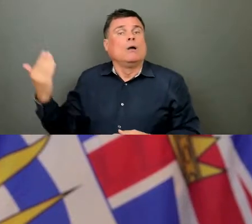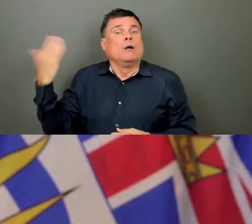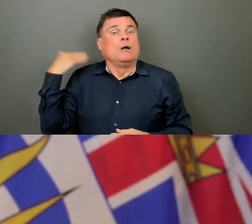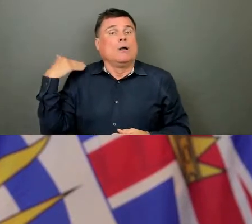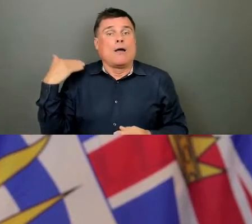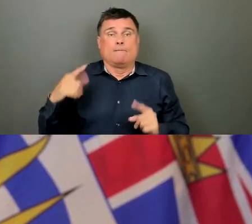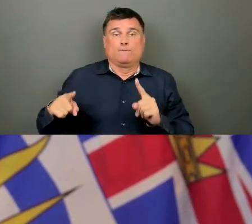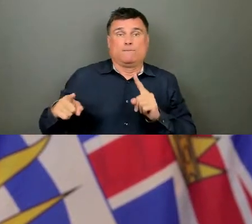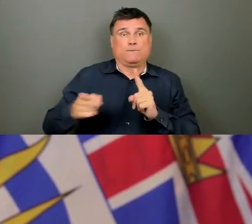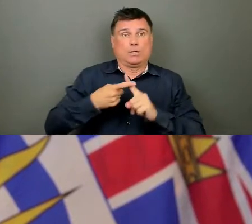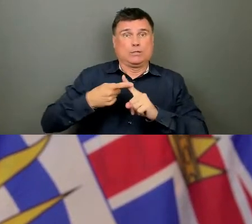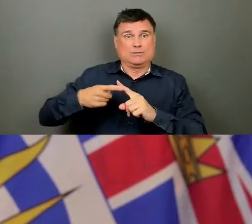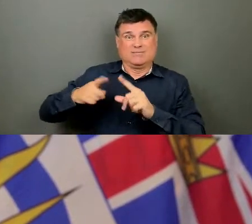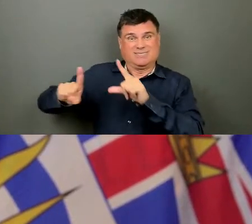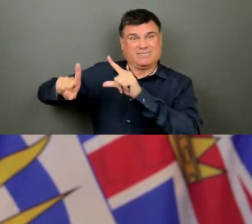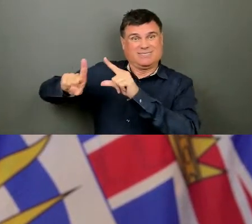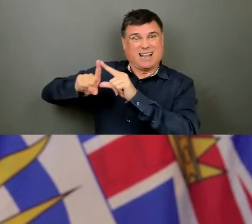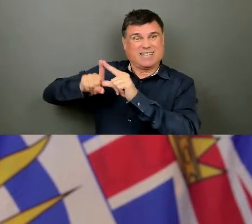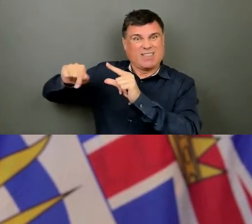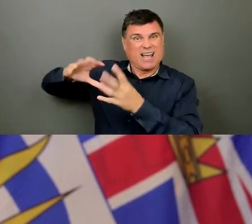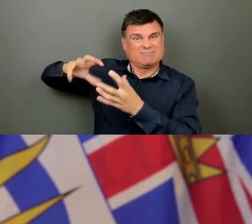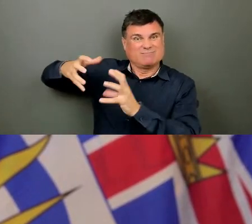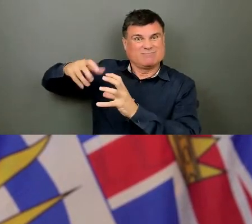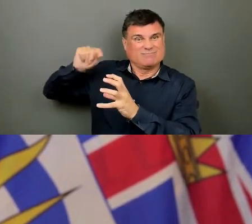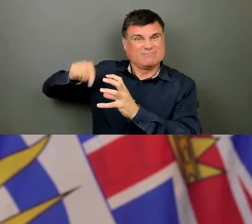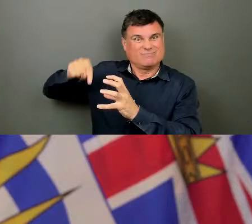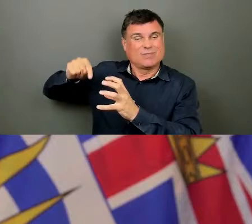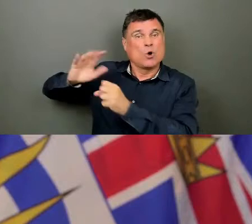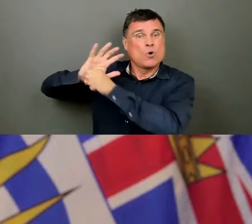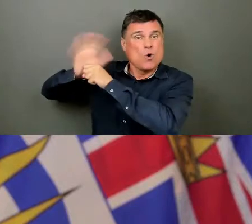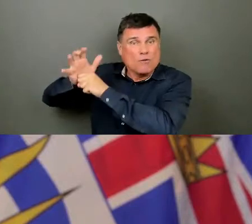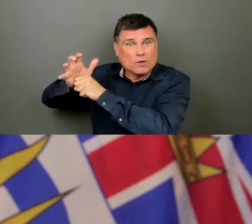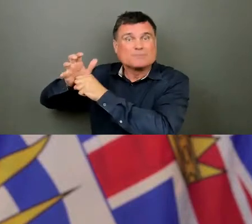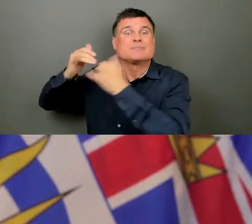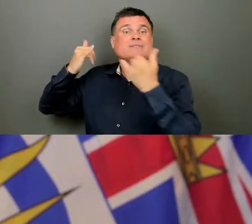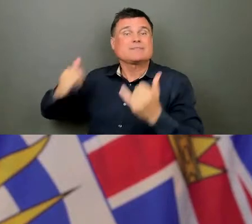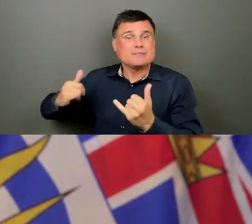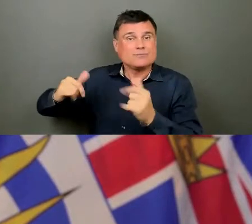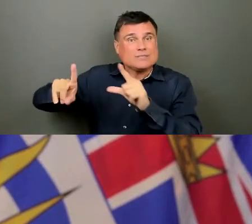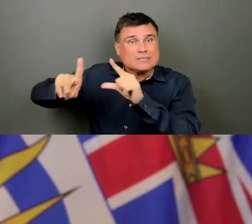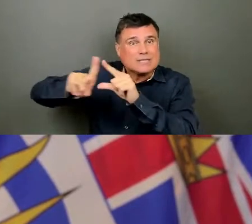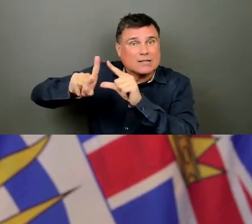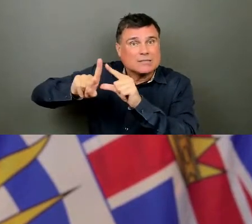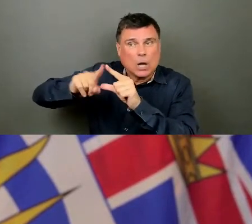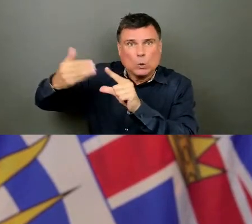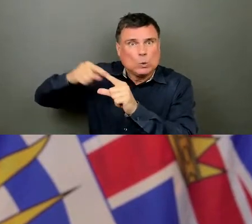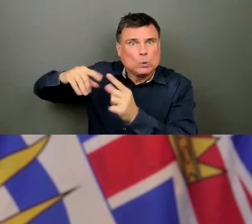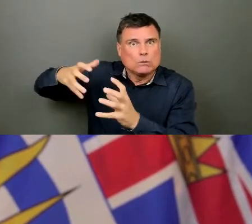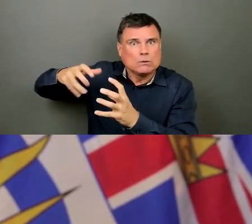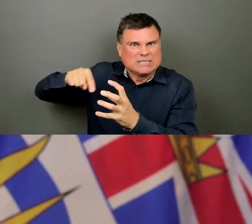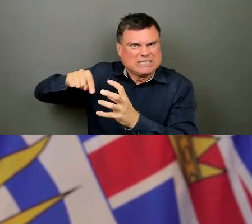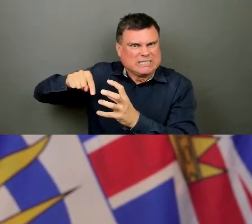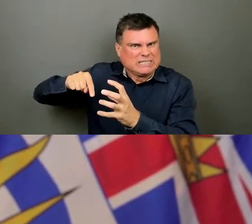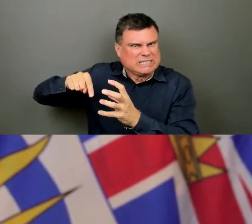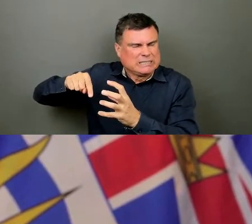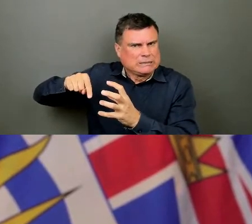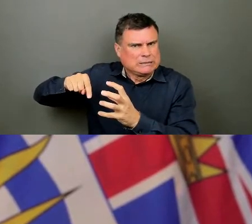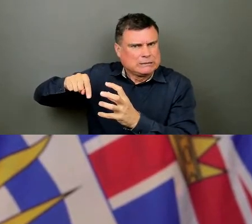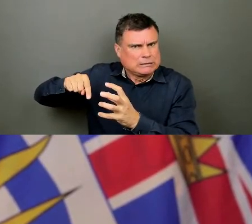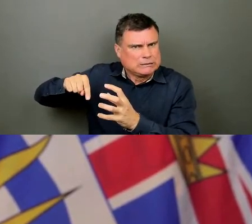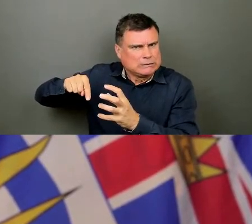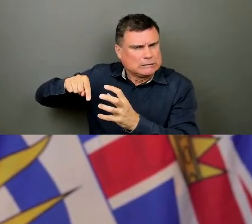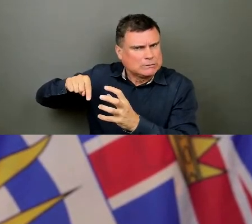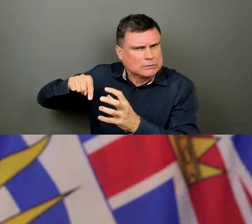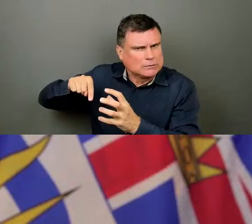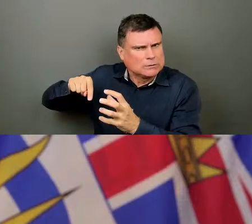original type COVID or the Delta variant? And why aren't you doing more to promote better ventilation in